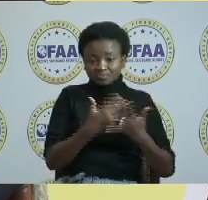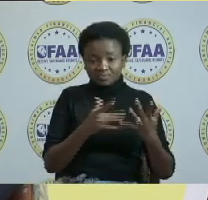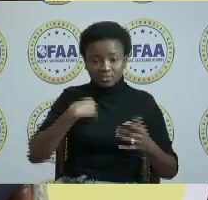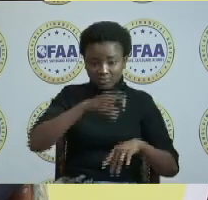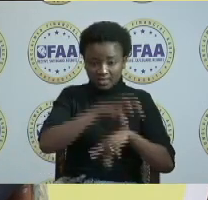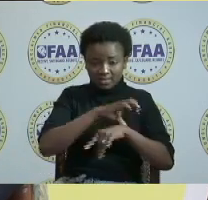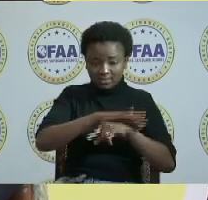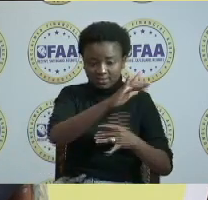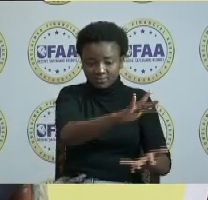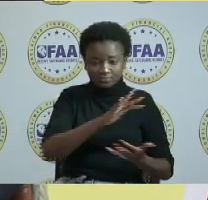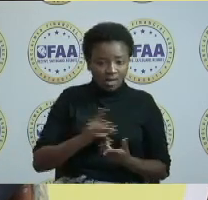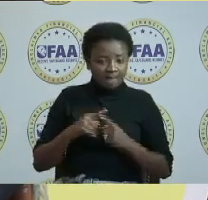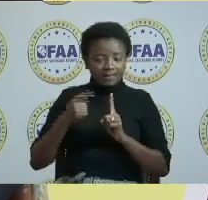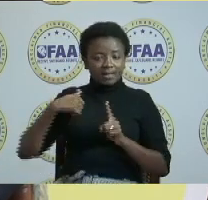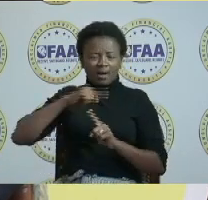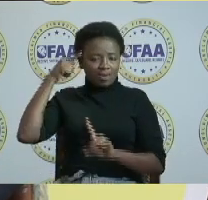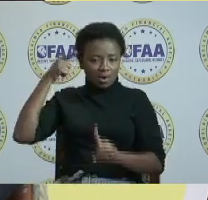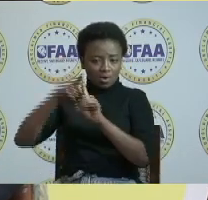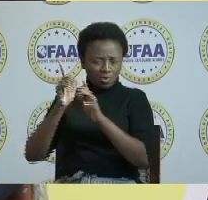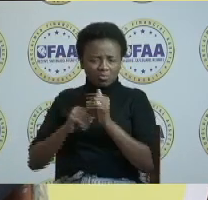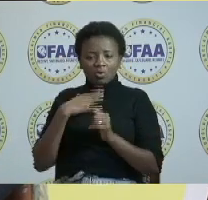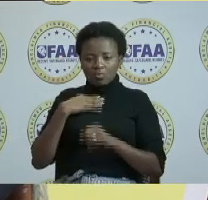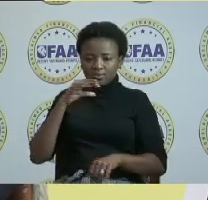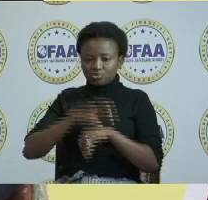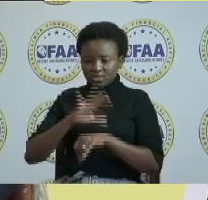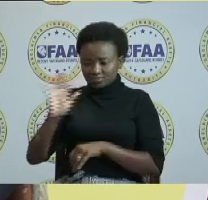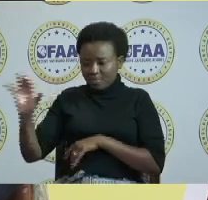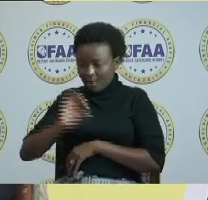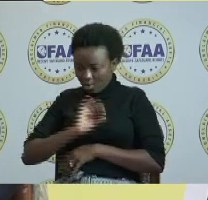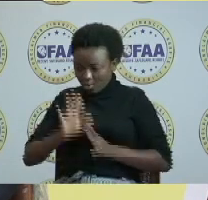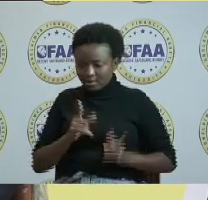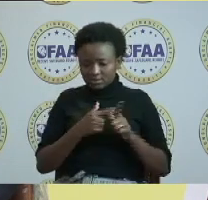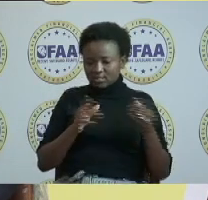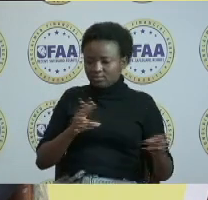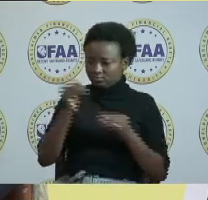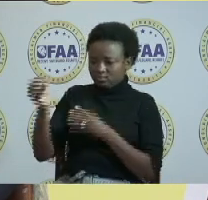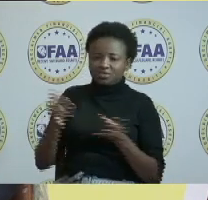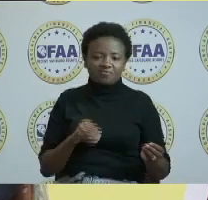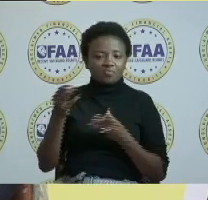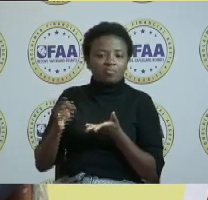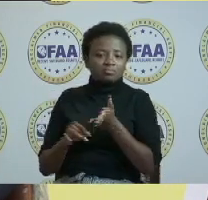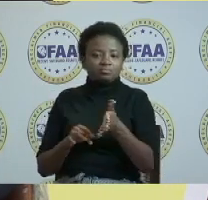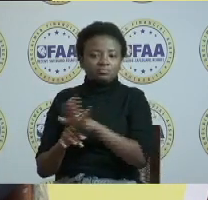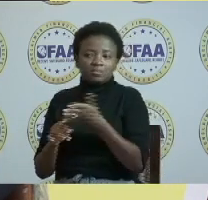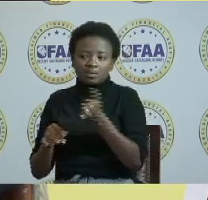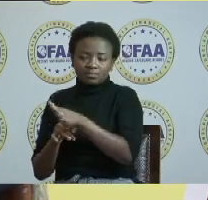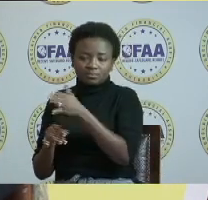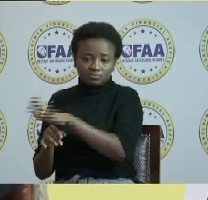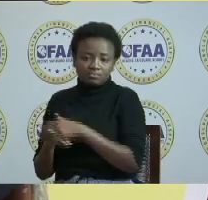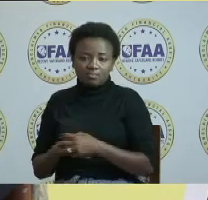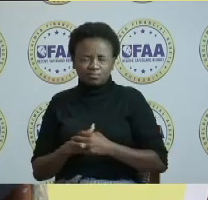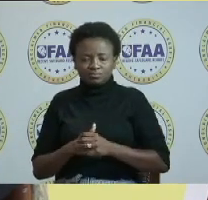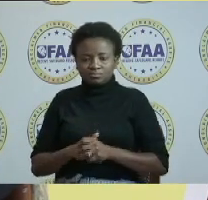our sole mission is to look for their owners and reunite them with their assets. I guess we could